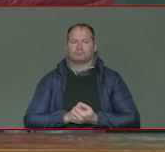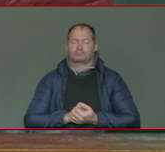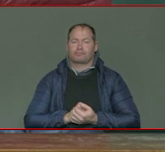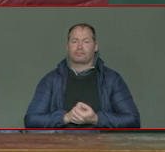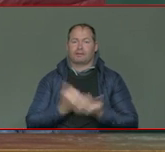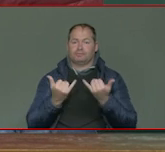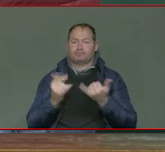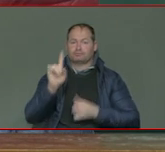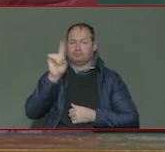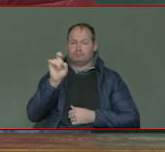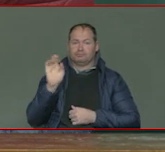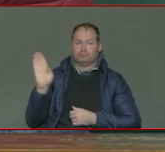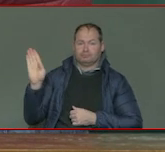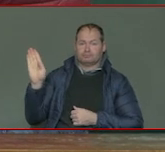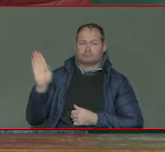got,